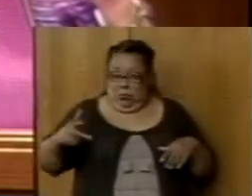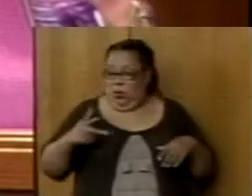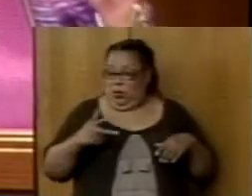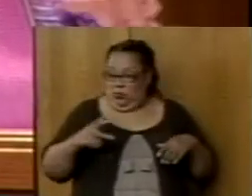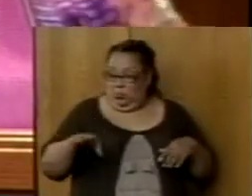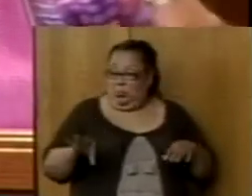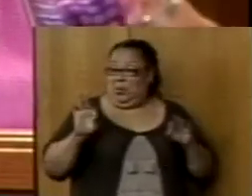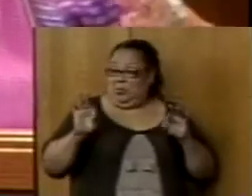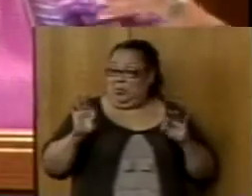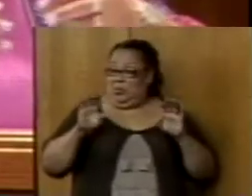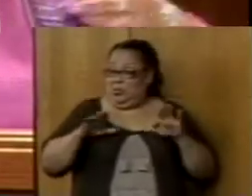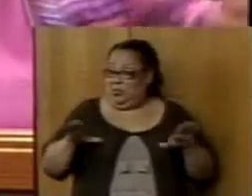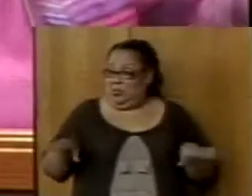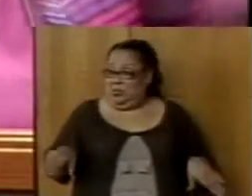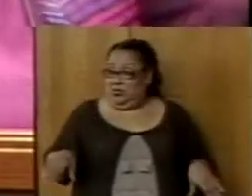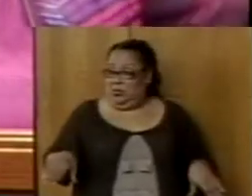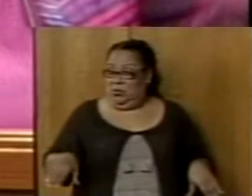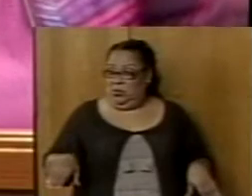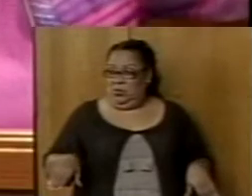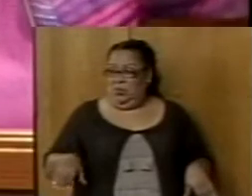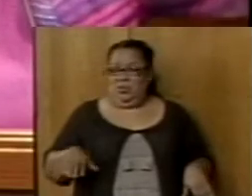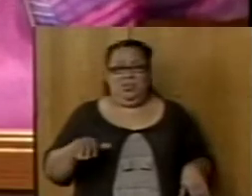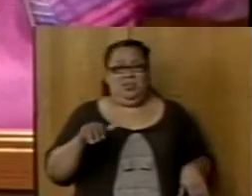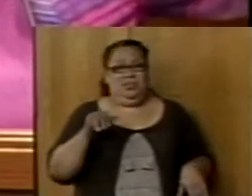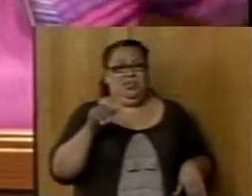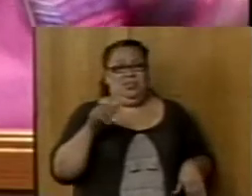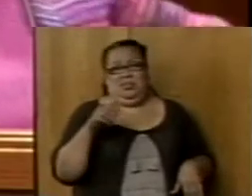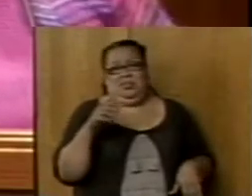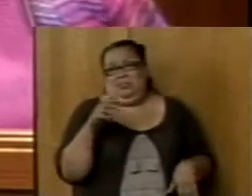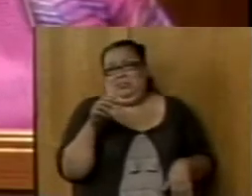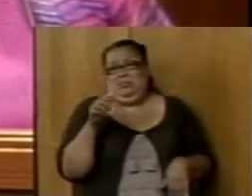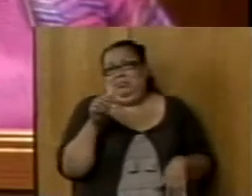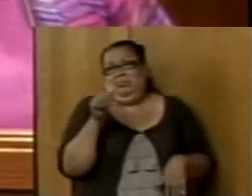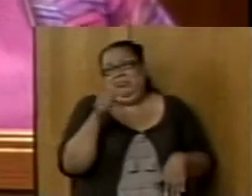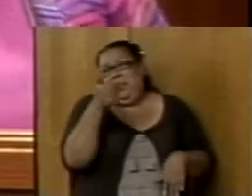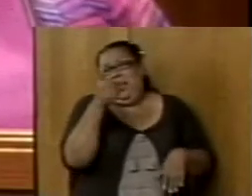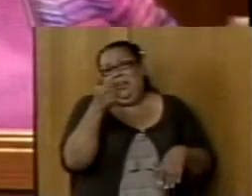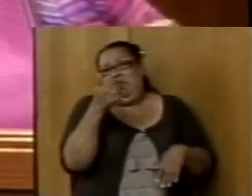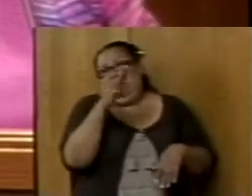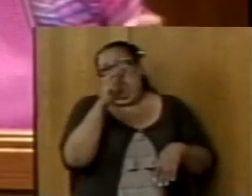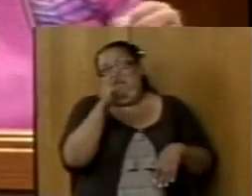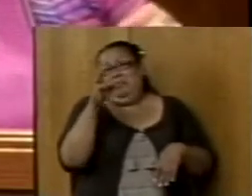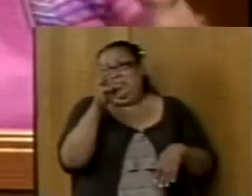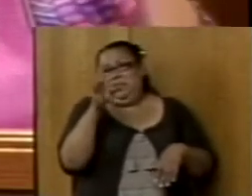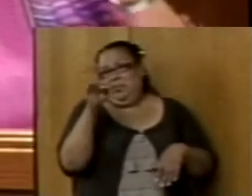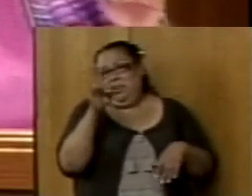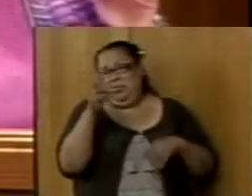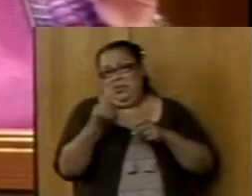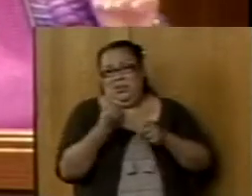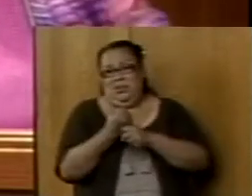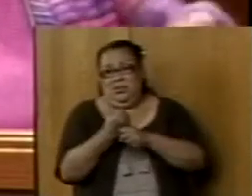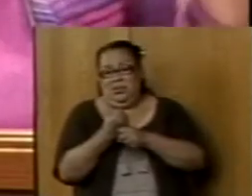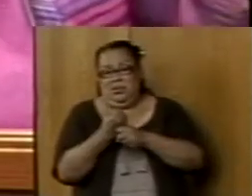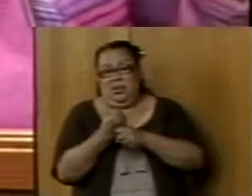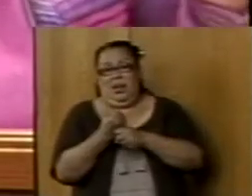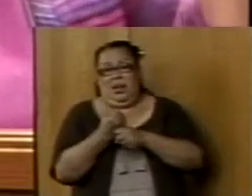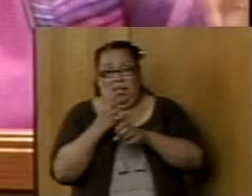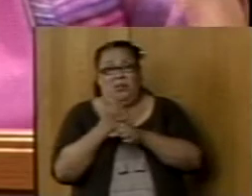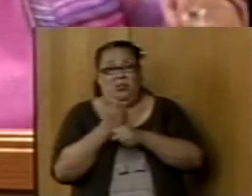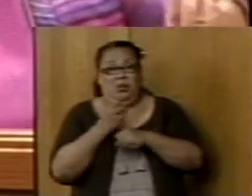the children, and these bus drivers has been there for 10, 5, 6, 7 years. And all of a sudden, you get to your bus